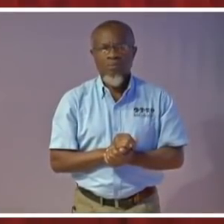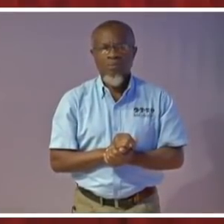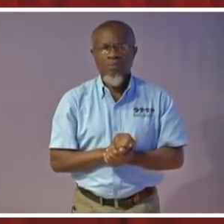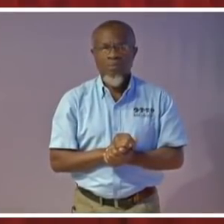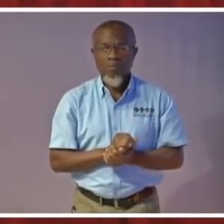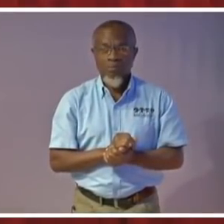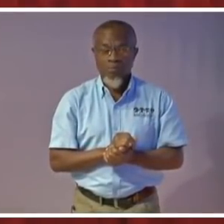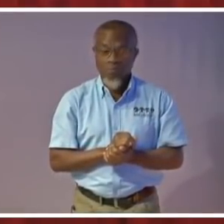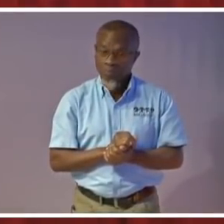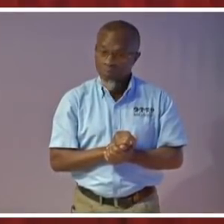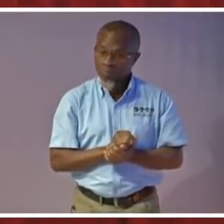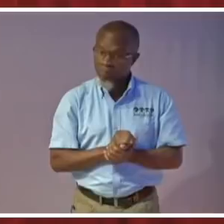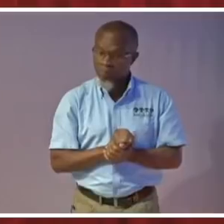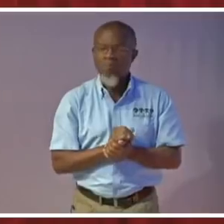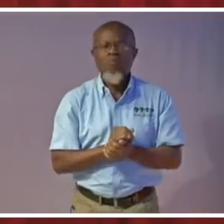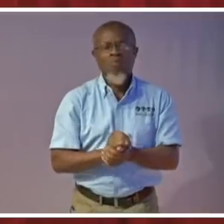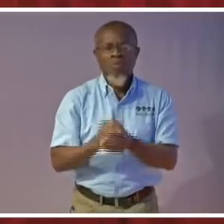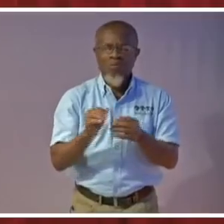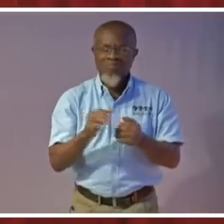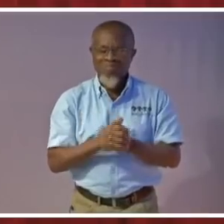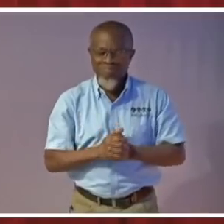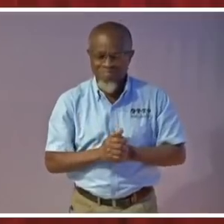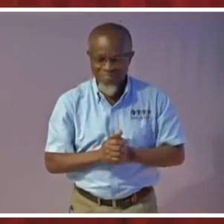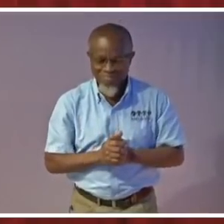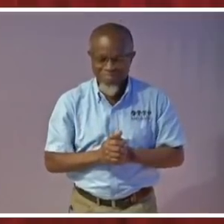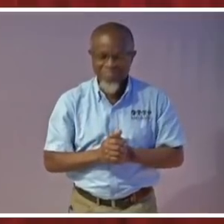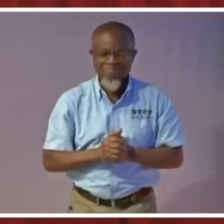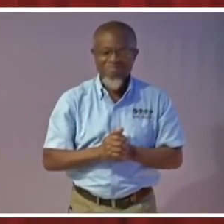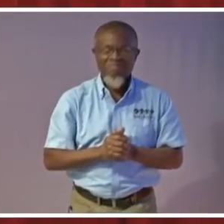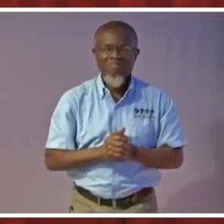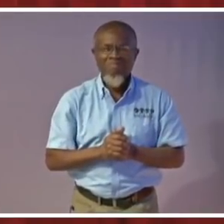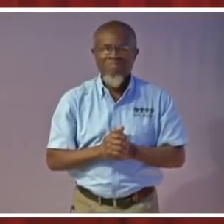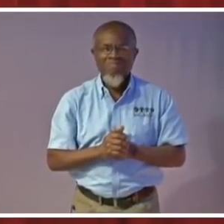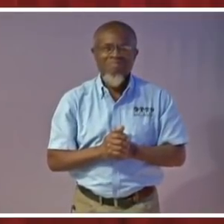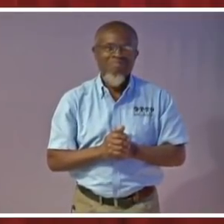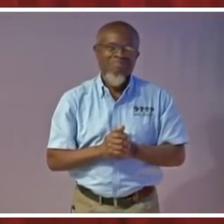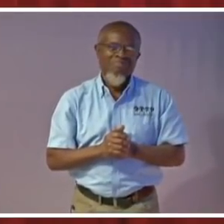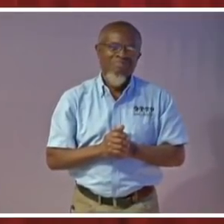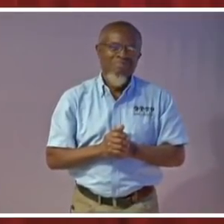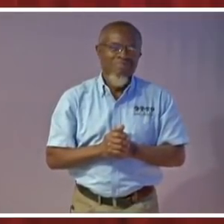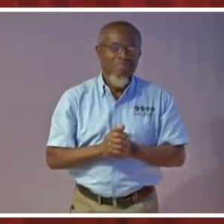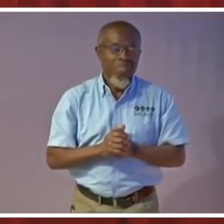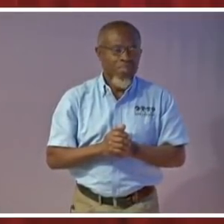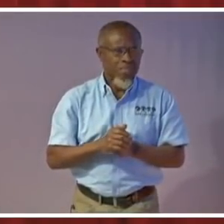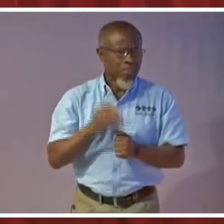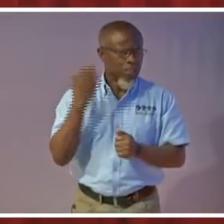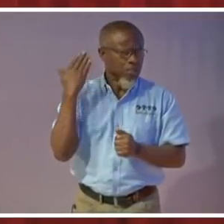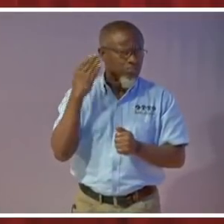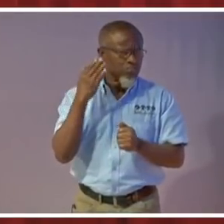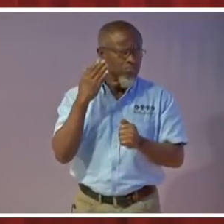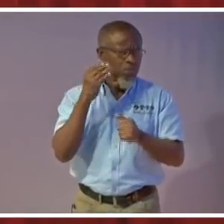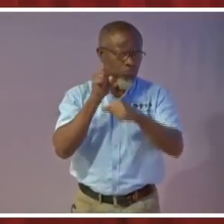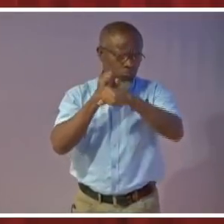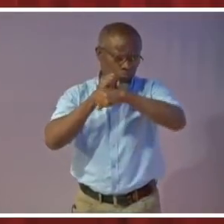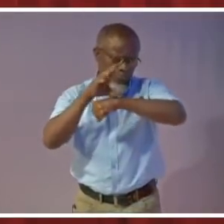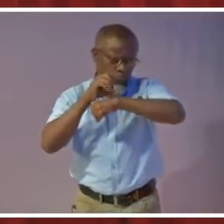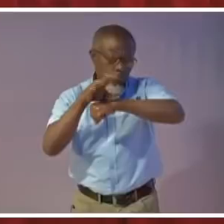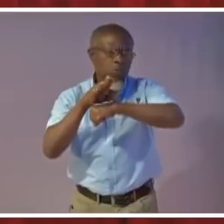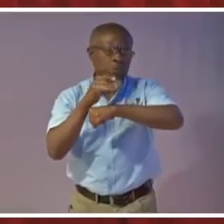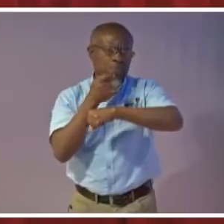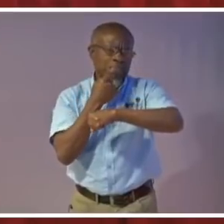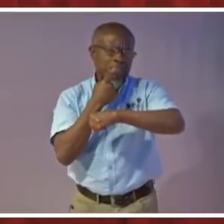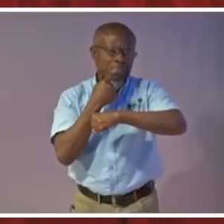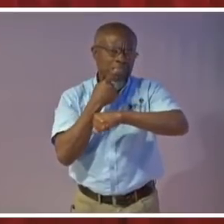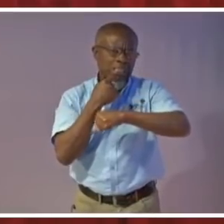Guardian Media. All right, thank you. Yes, morning again. Minister, since the announcement was made about the public service